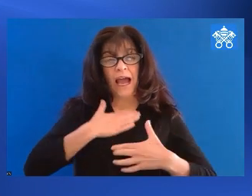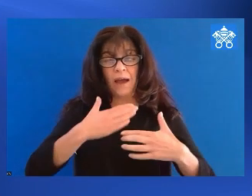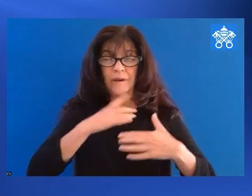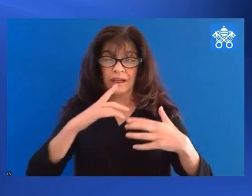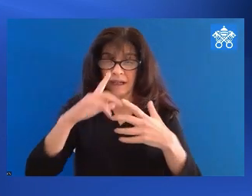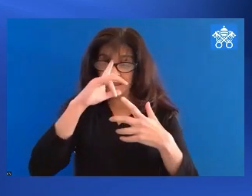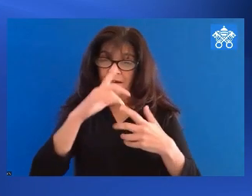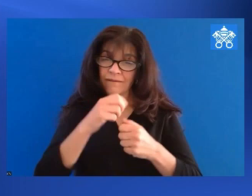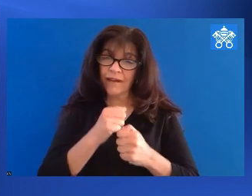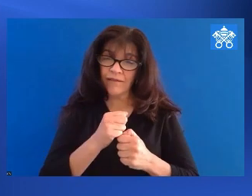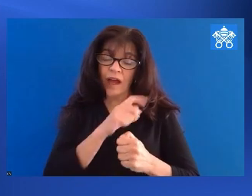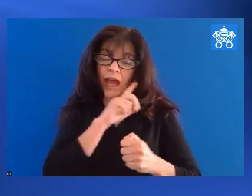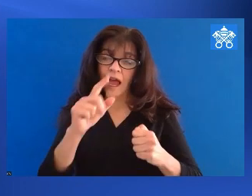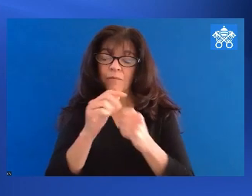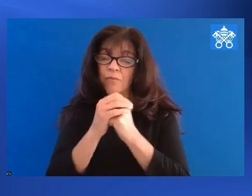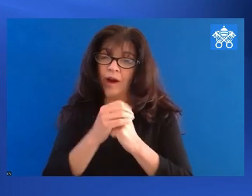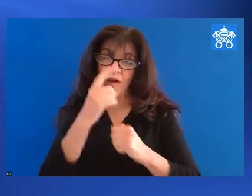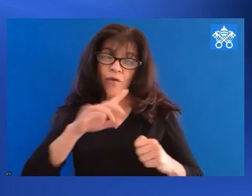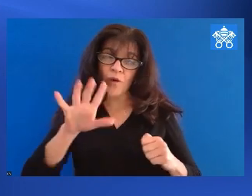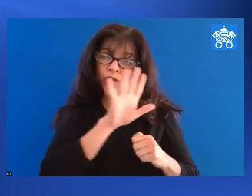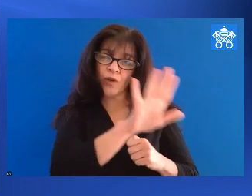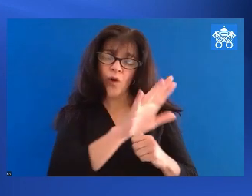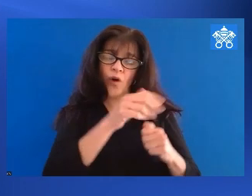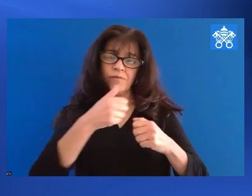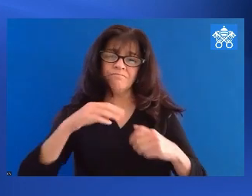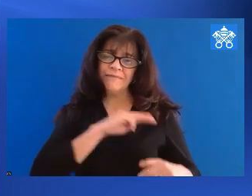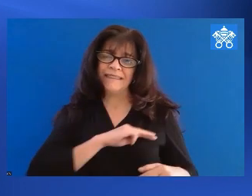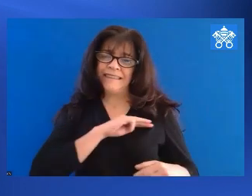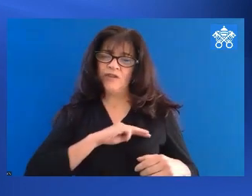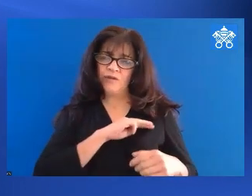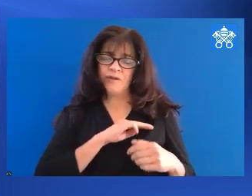per tutte le intenzioni del suo universale ministero apostolico.